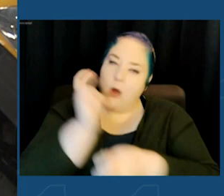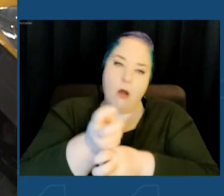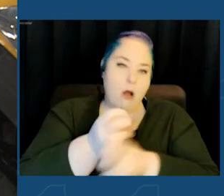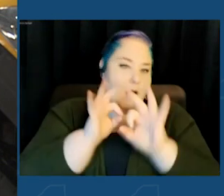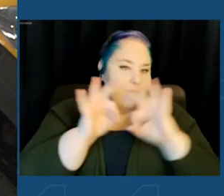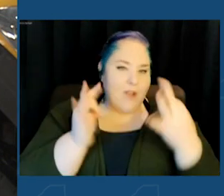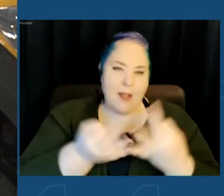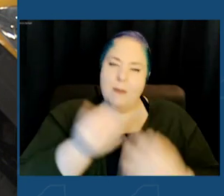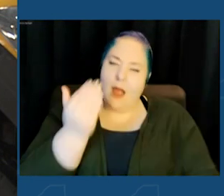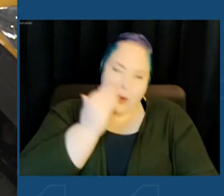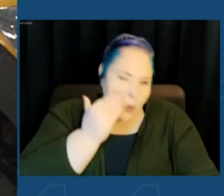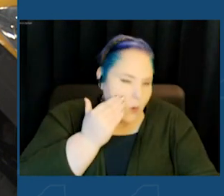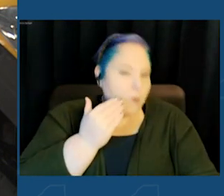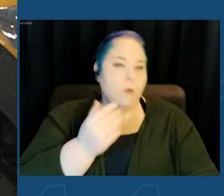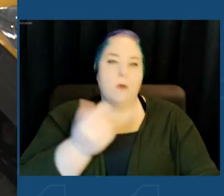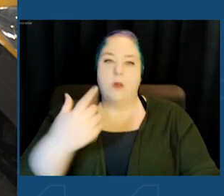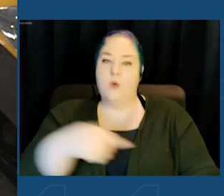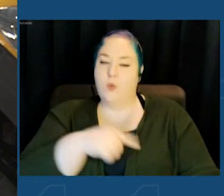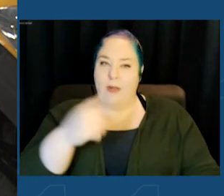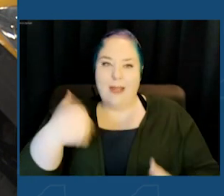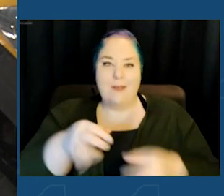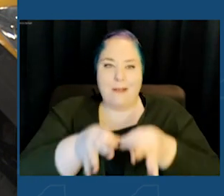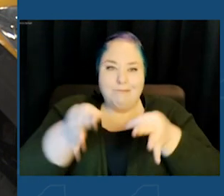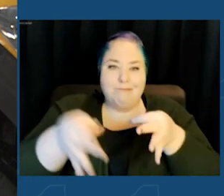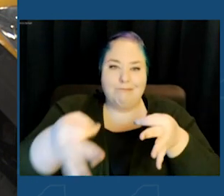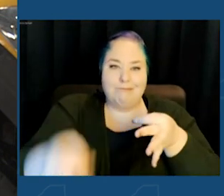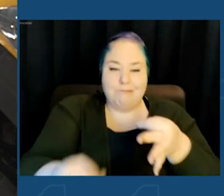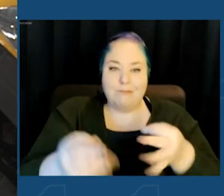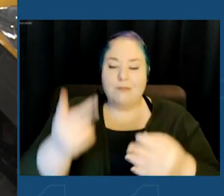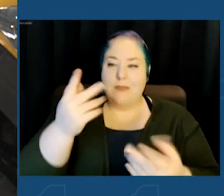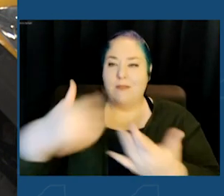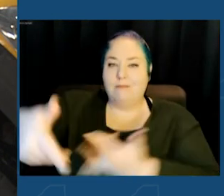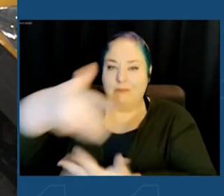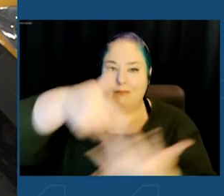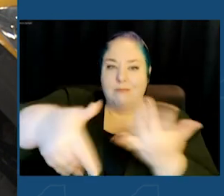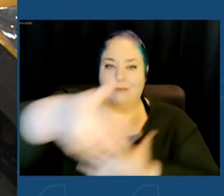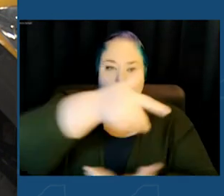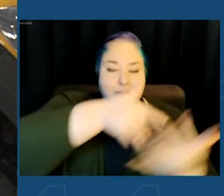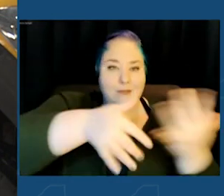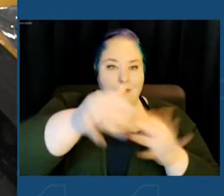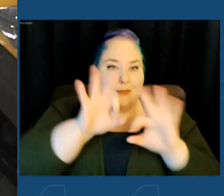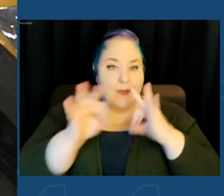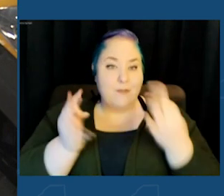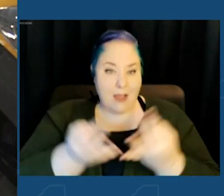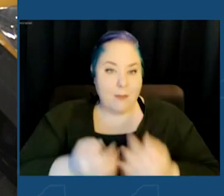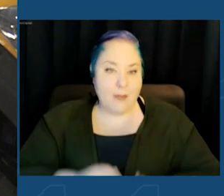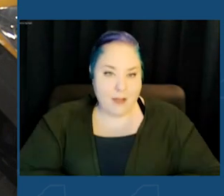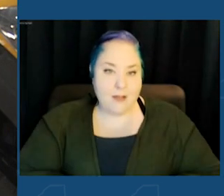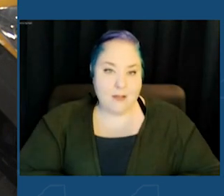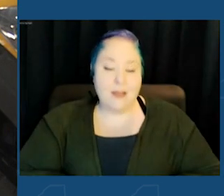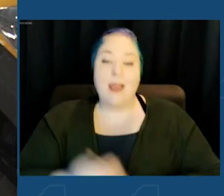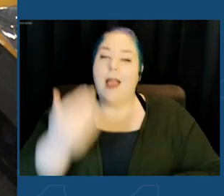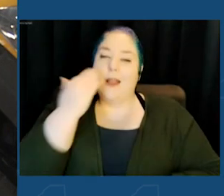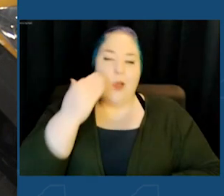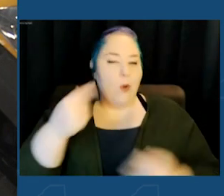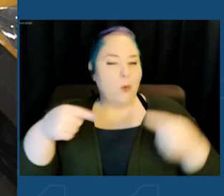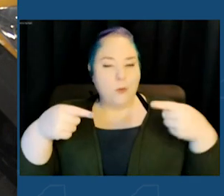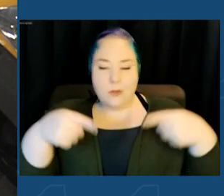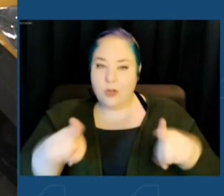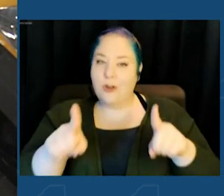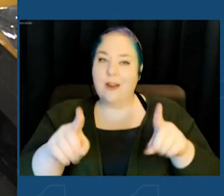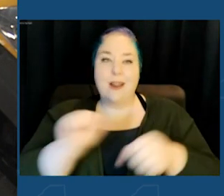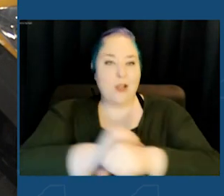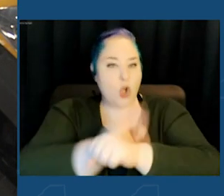delayed the opportunity to see family members it is an important time of gathering especially after being separated during the coveted